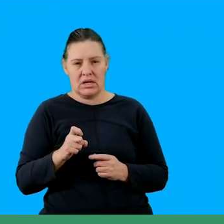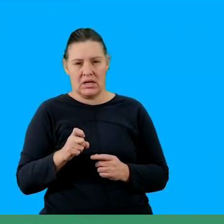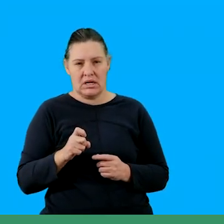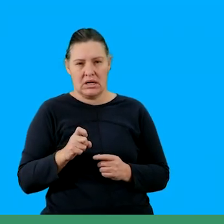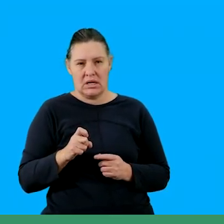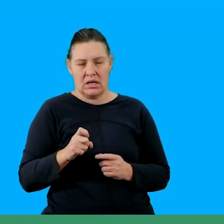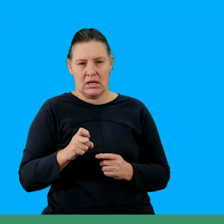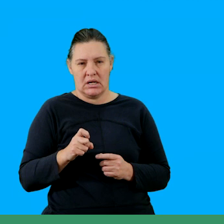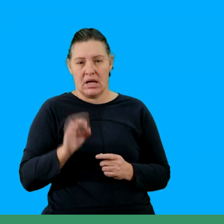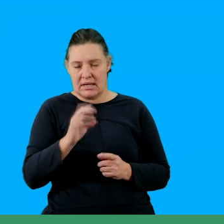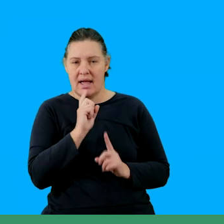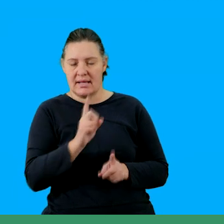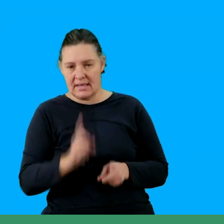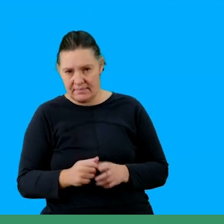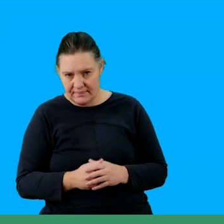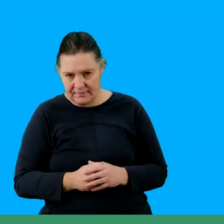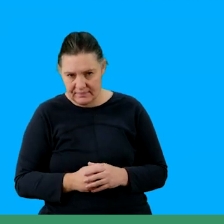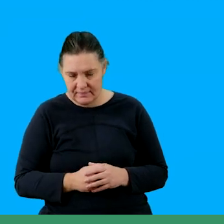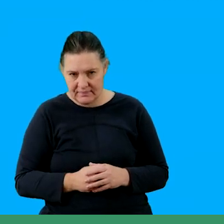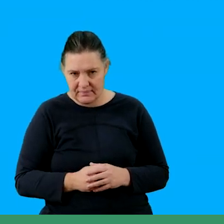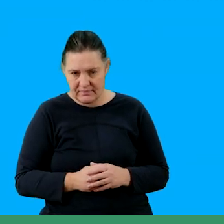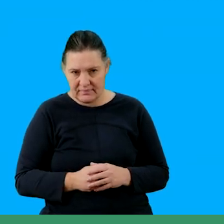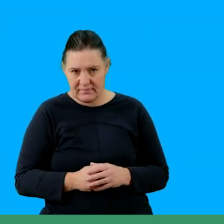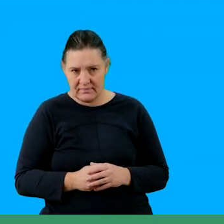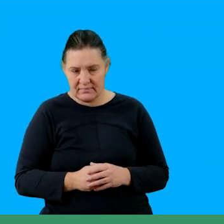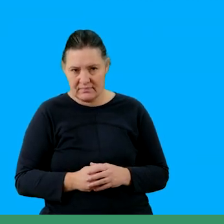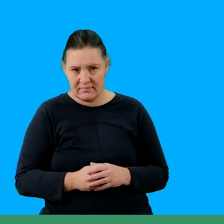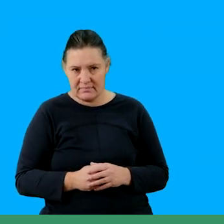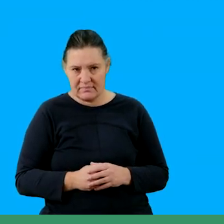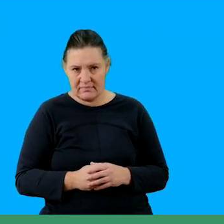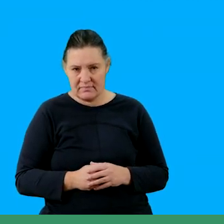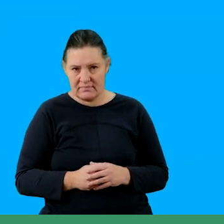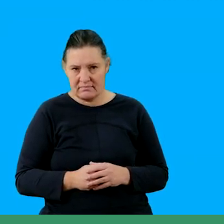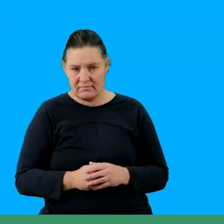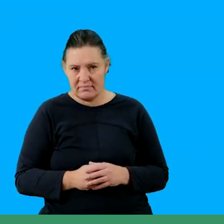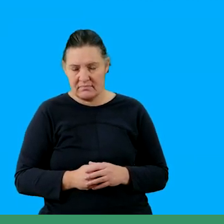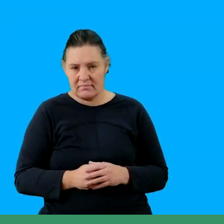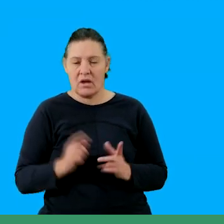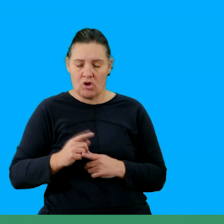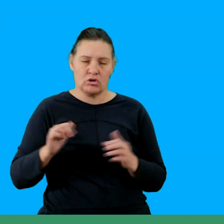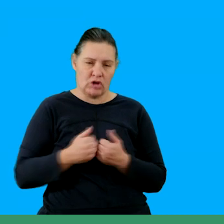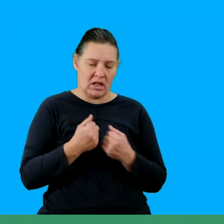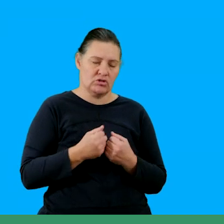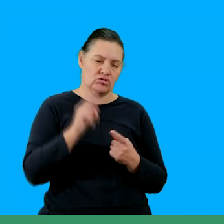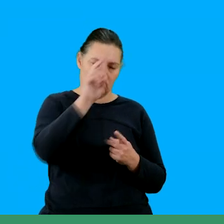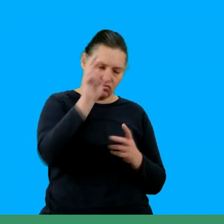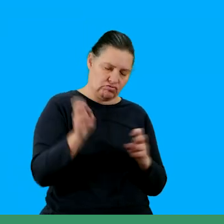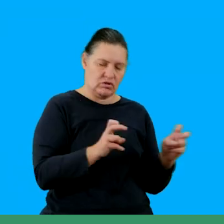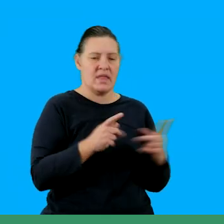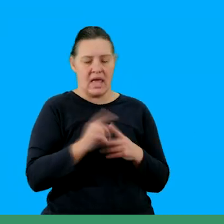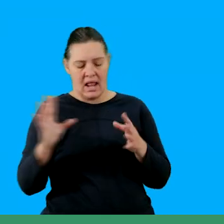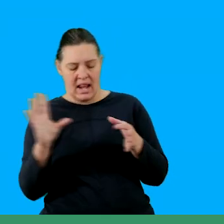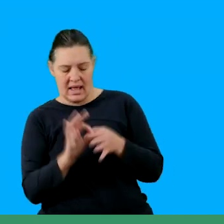question for question 3, and then that is question 2, and that is quoting the challenge for 1.